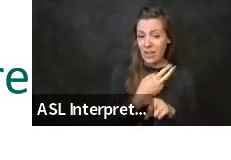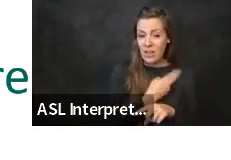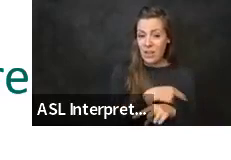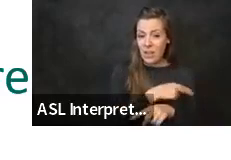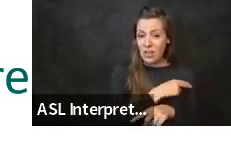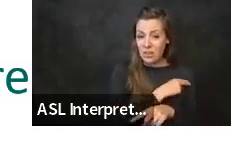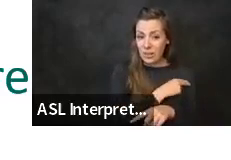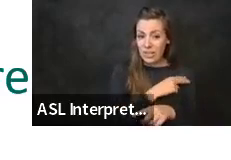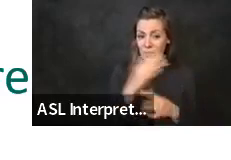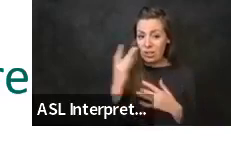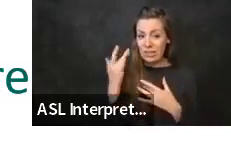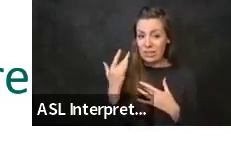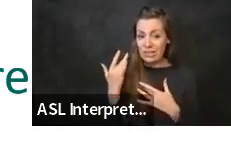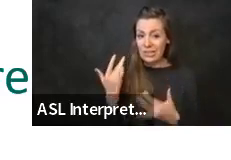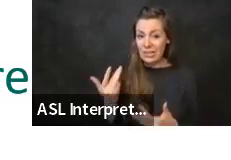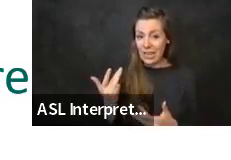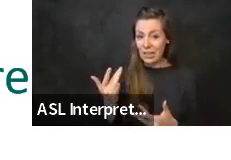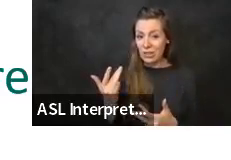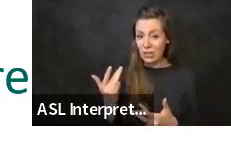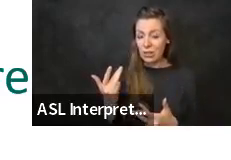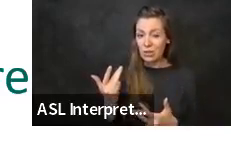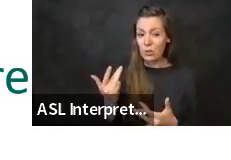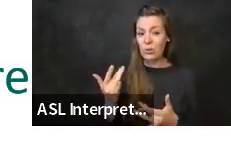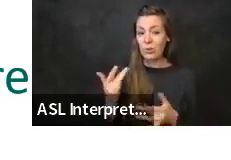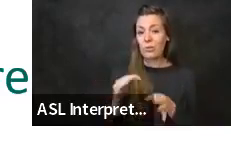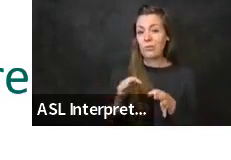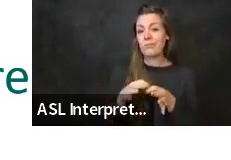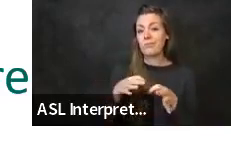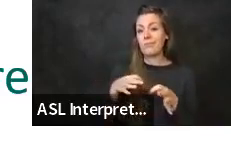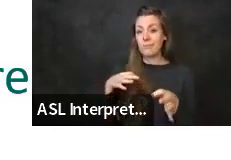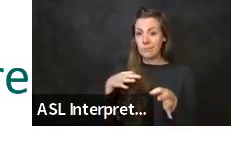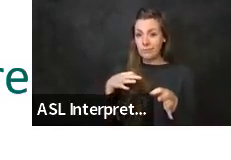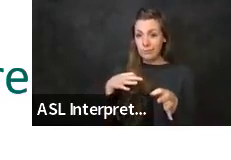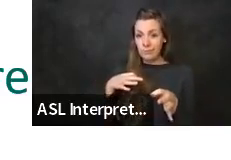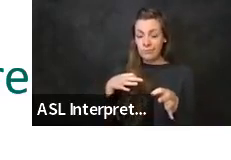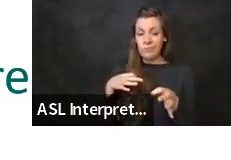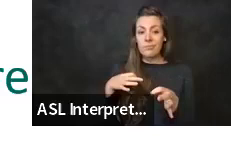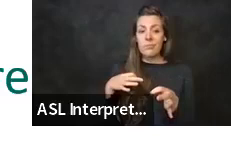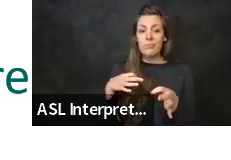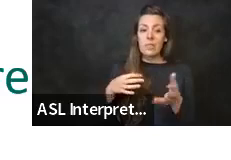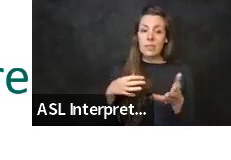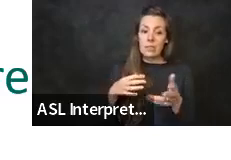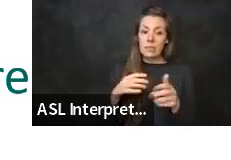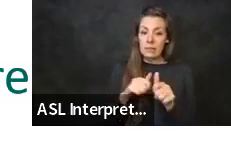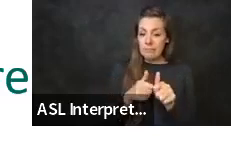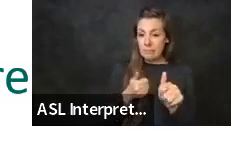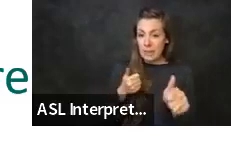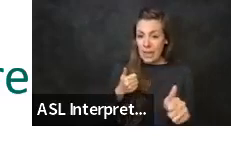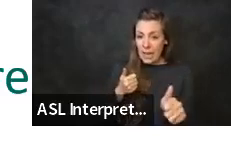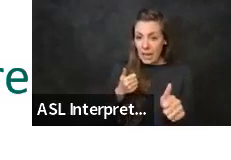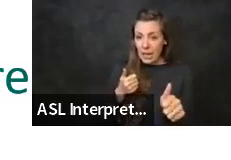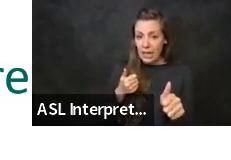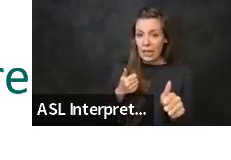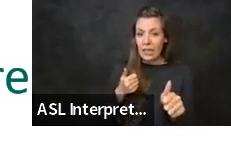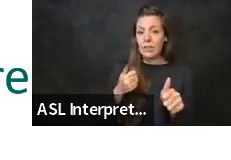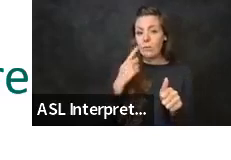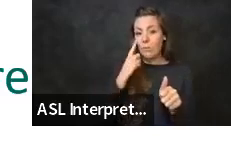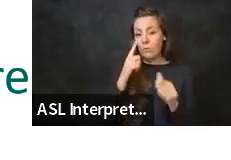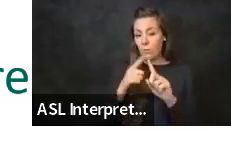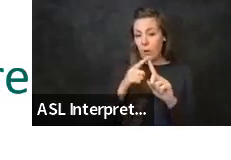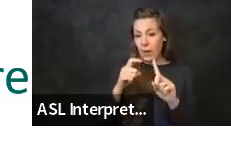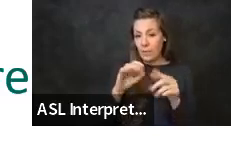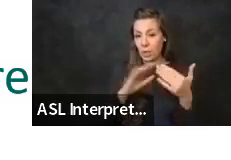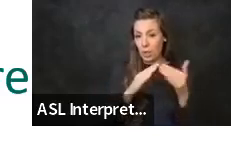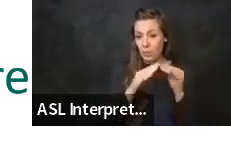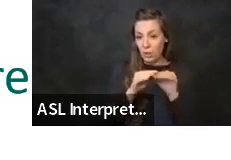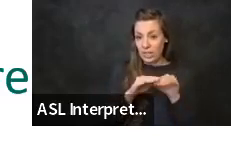hospitalizations tend to lag, increases in hospitalizations tend to lag behind increases in community transmission.